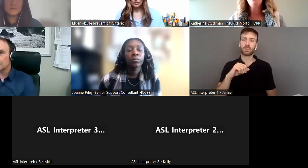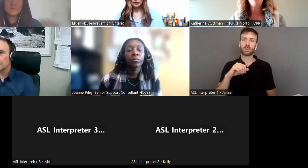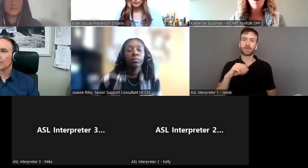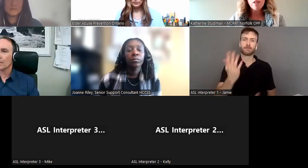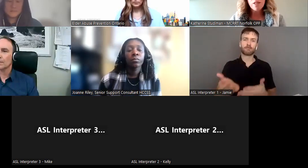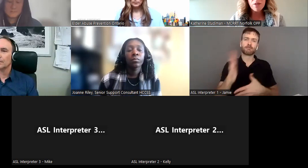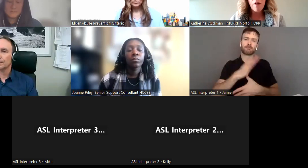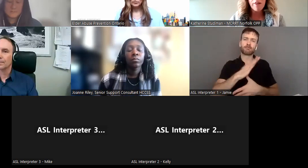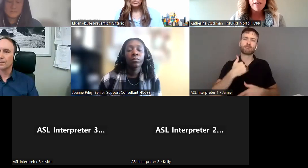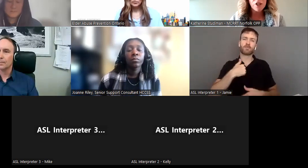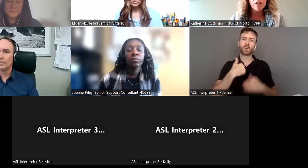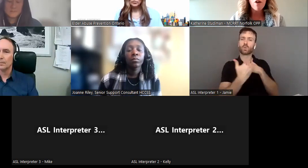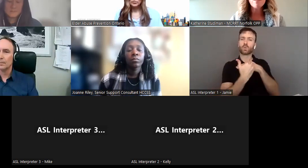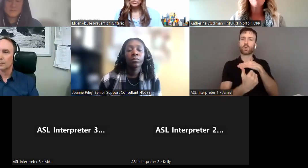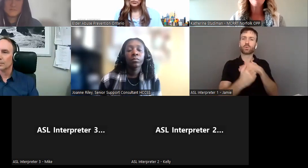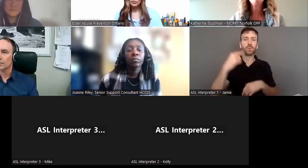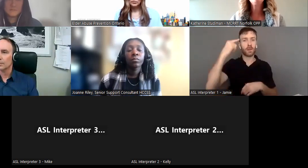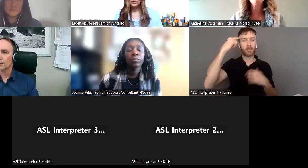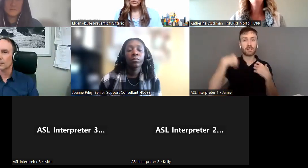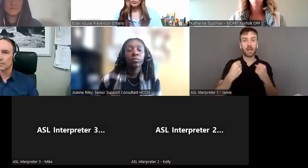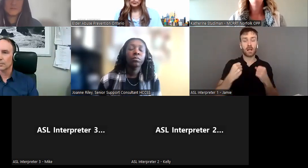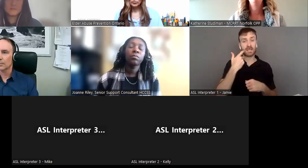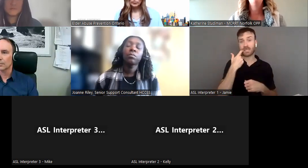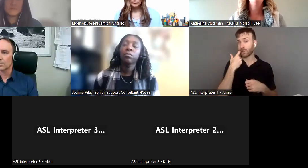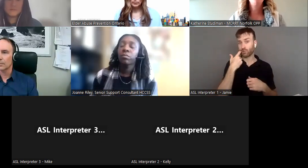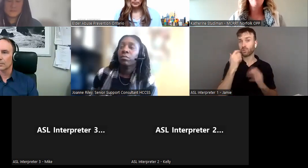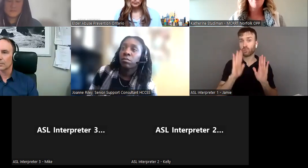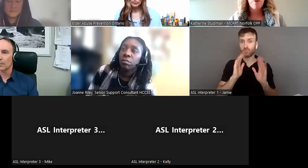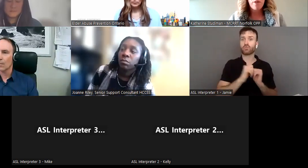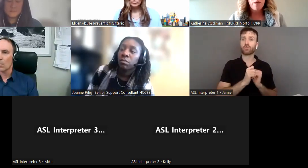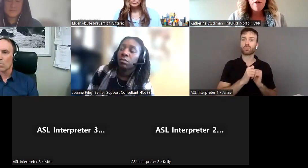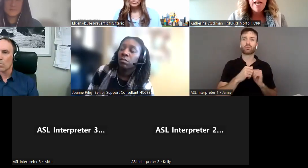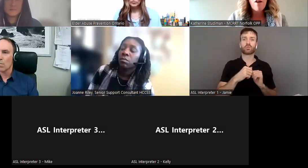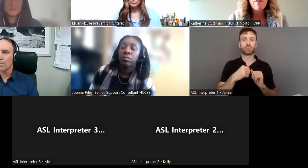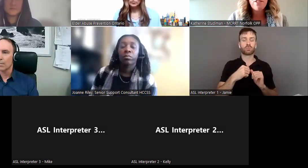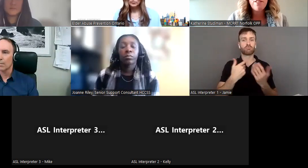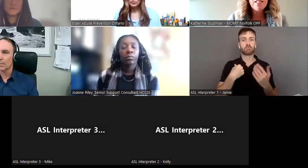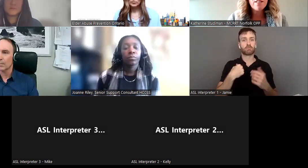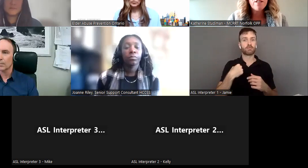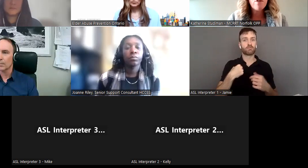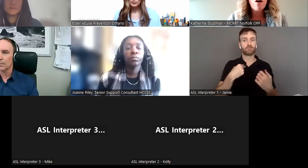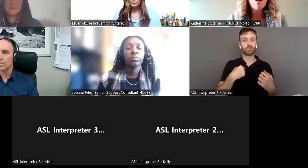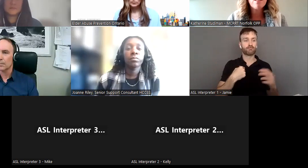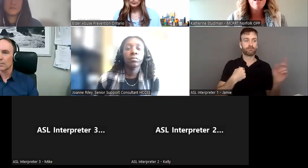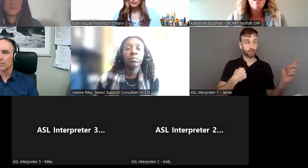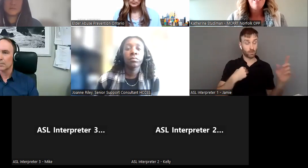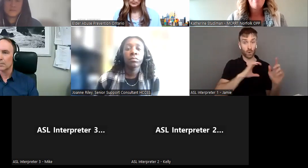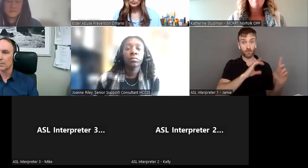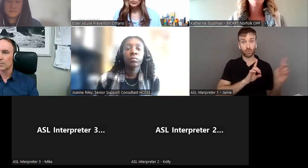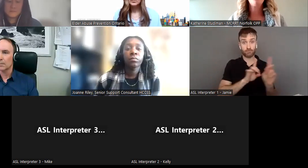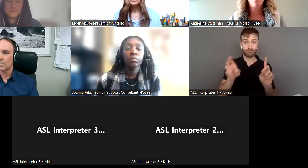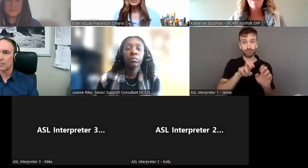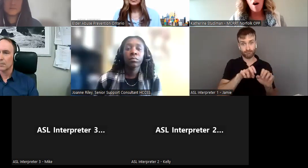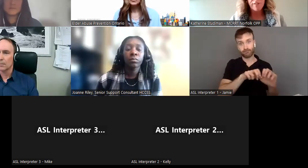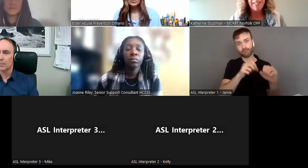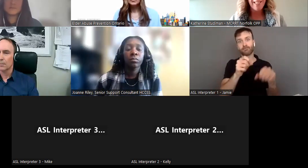primarily we're called to mental health and addictions calls, and we can travel throughout the community. Our officer takes us to those calls, and